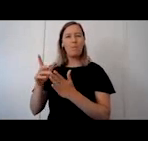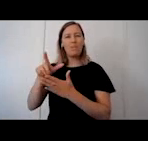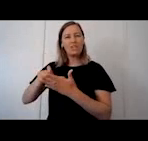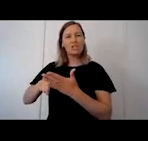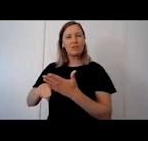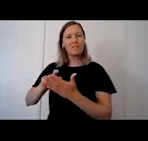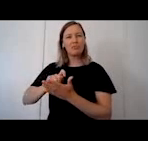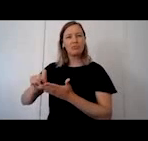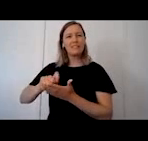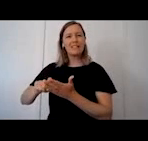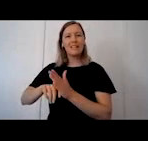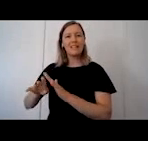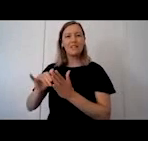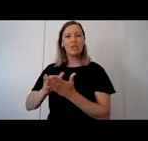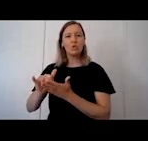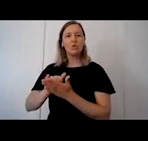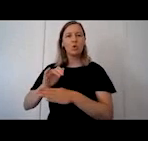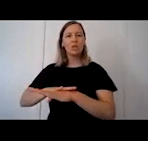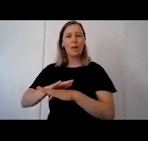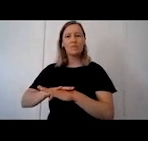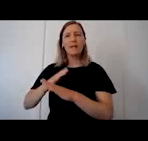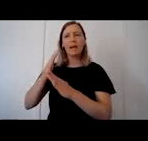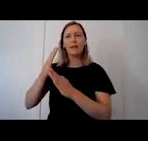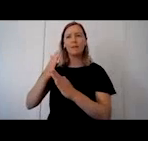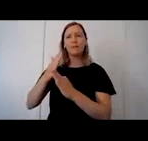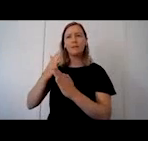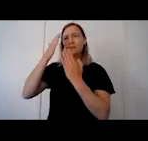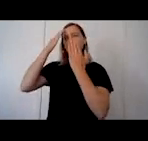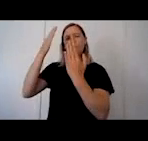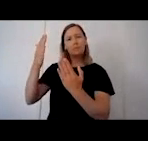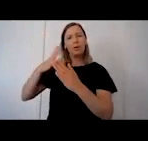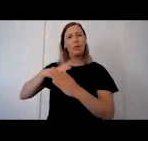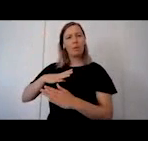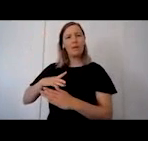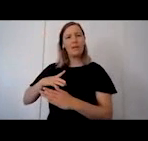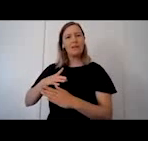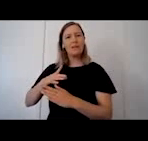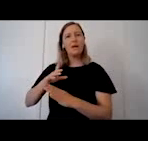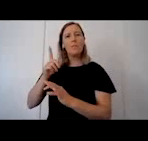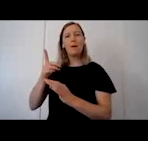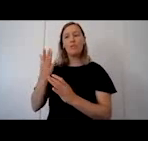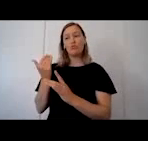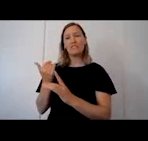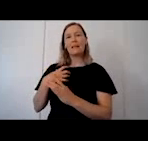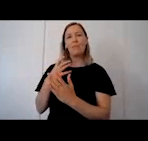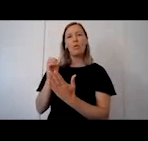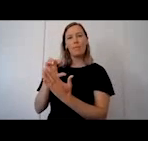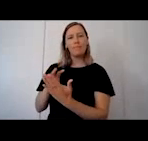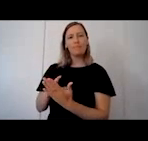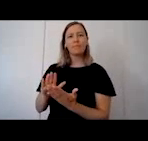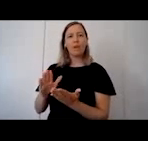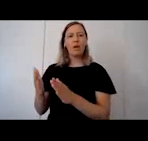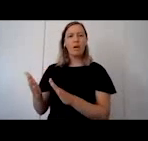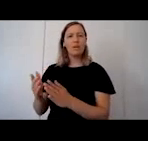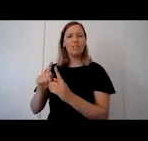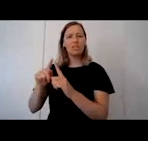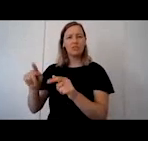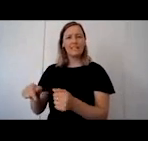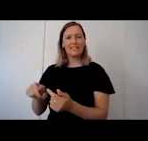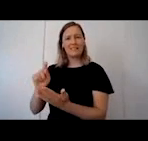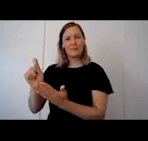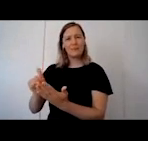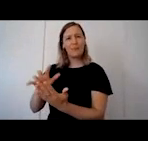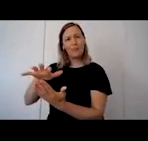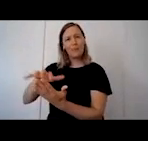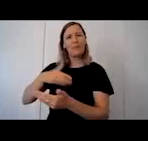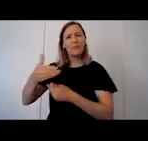were women of note, but they have over the last couple of years, in addition to addressing that on women, have been addressing the issues